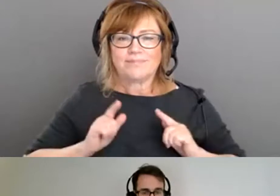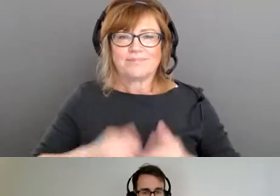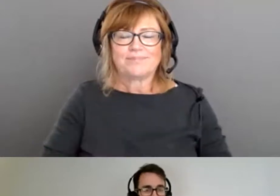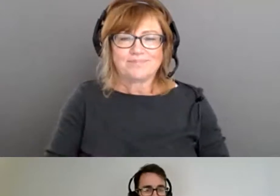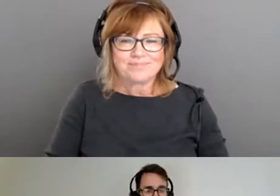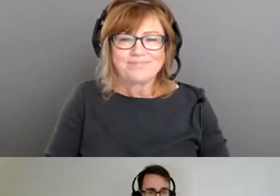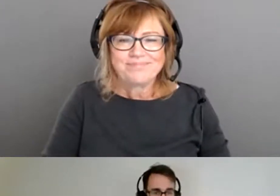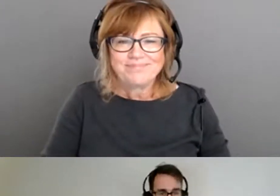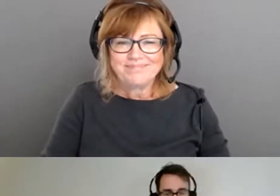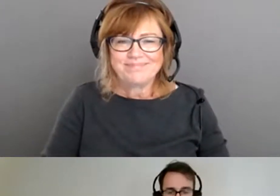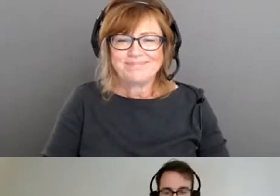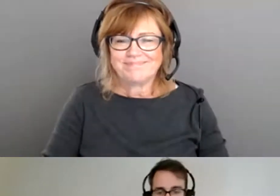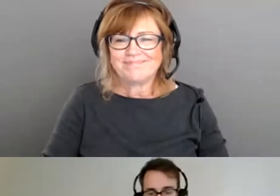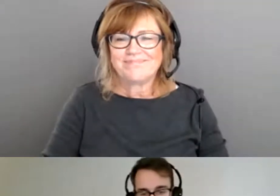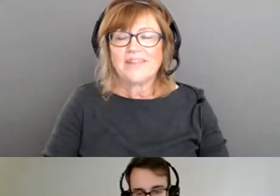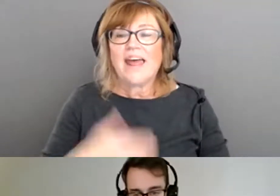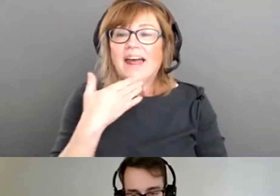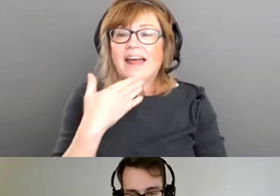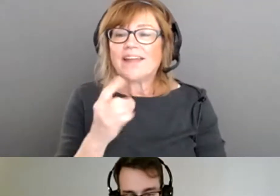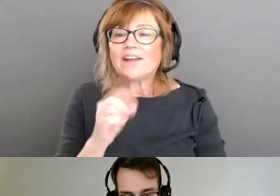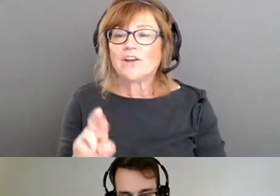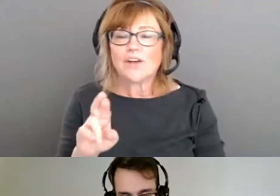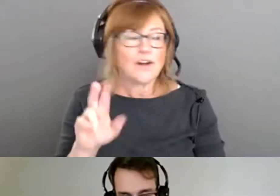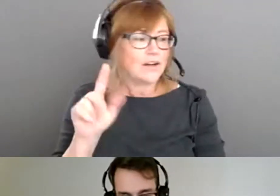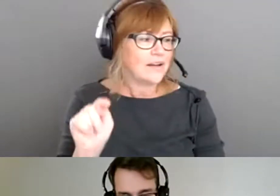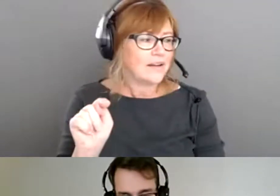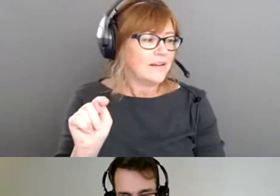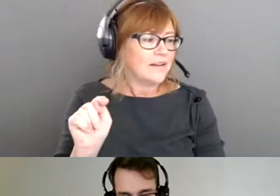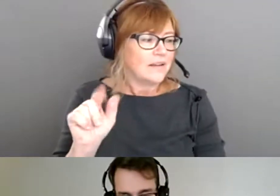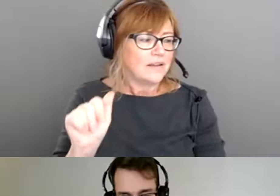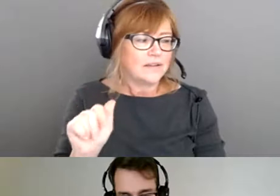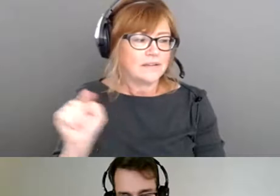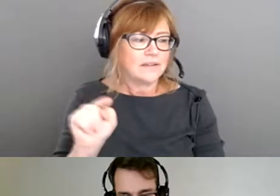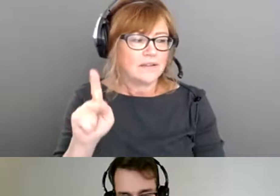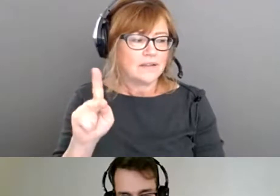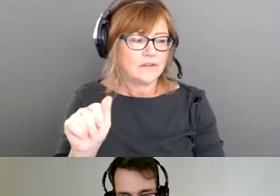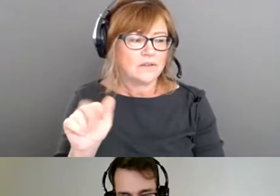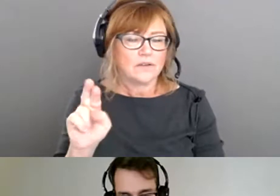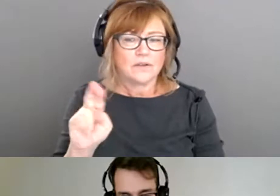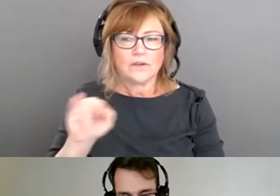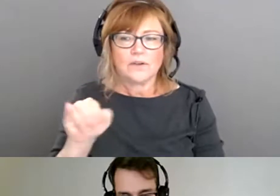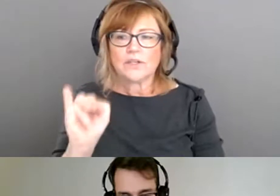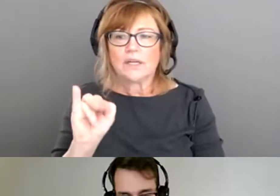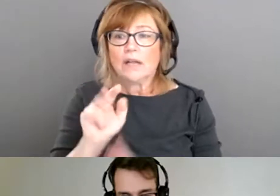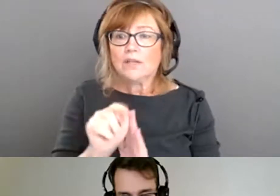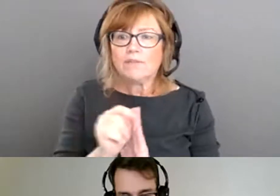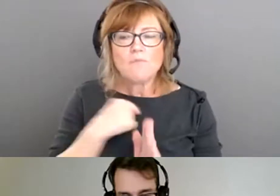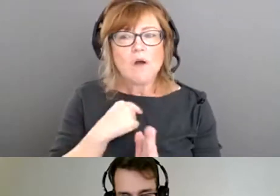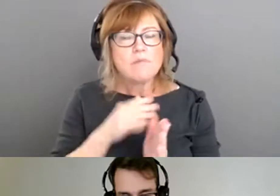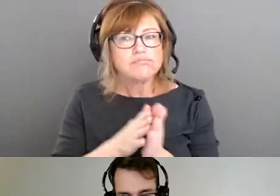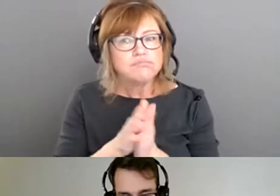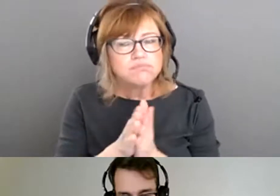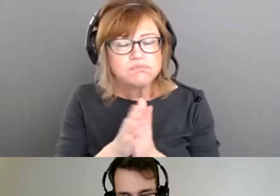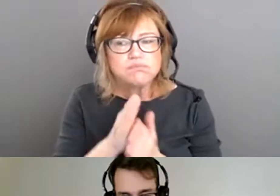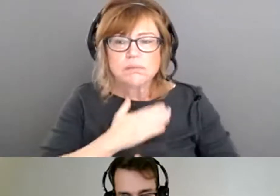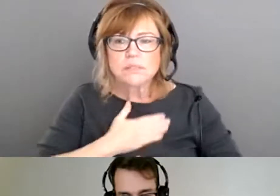Thank you, Dr. Tazkarji, very much. And I really enjoyed definitely the videos and definitely the case